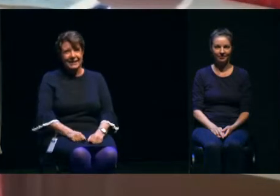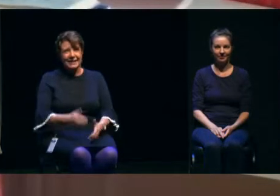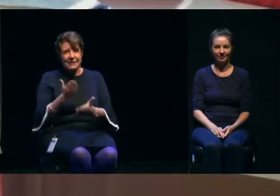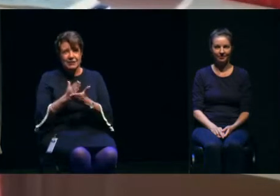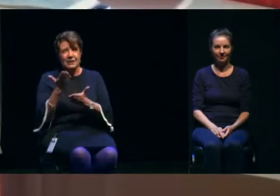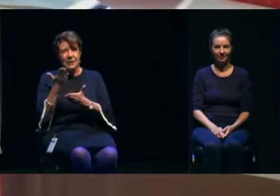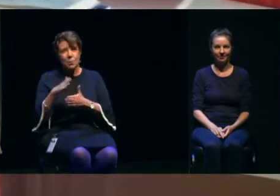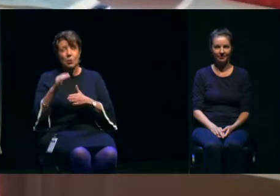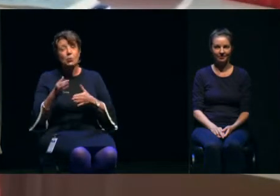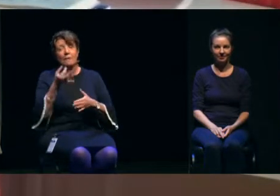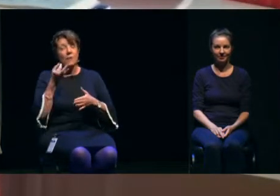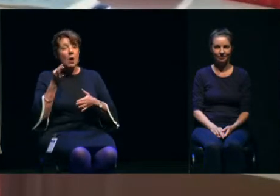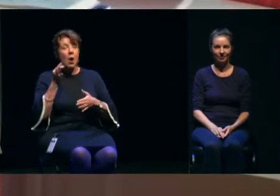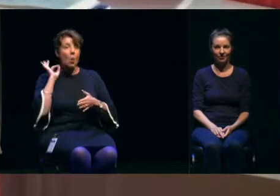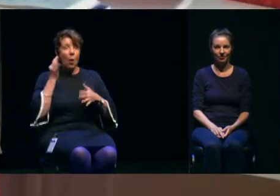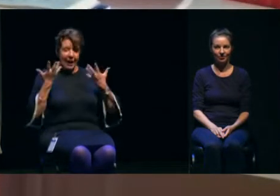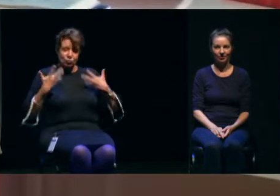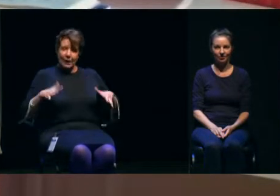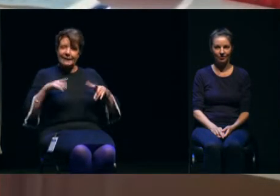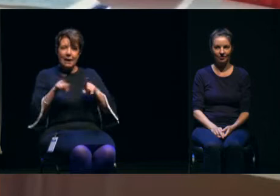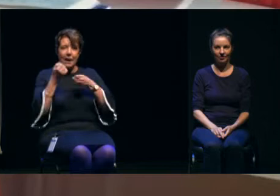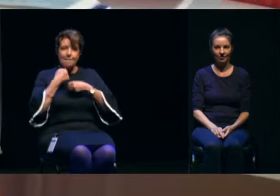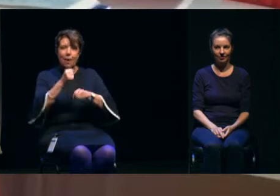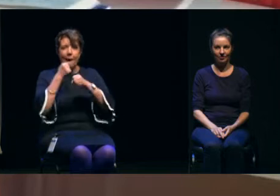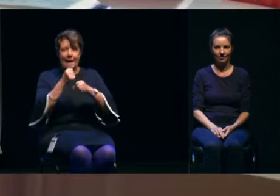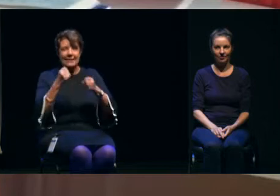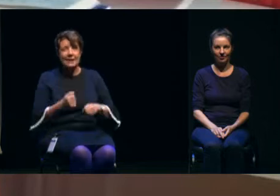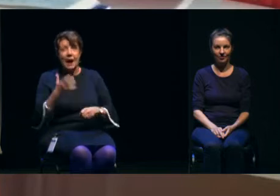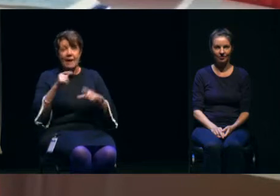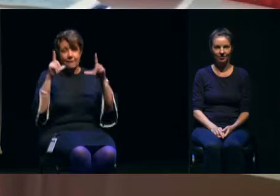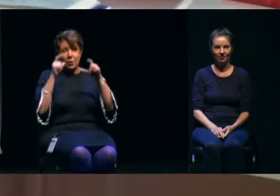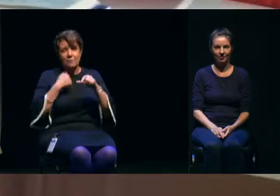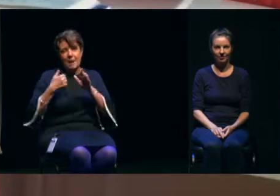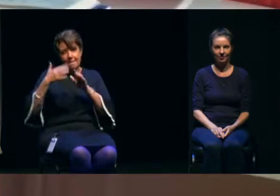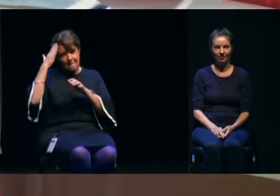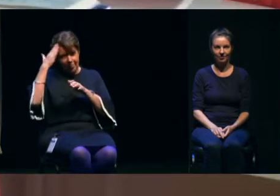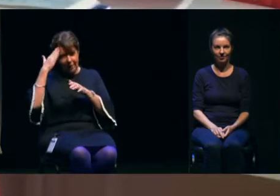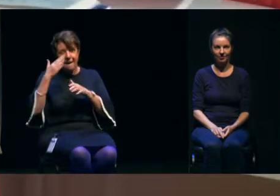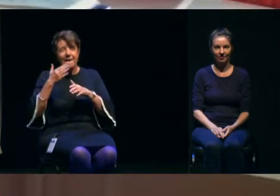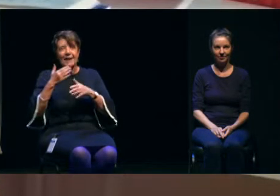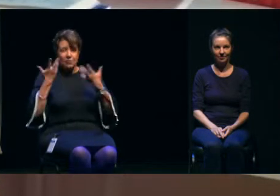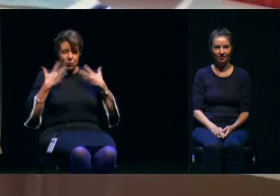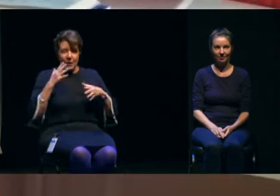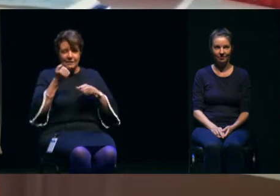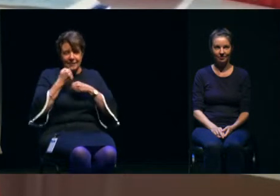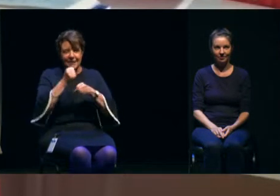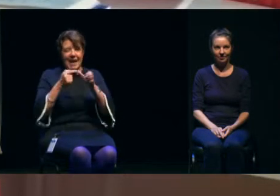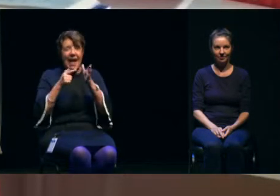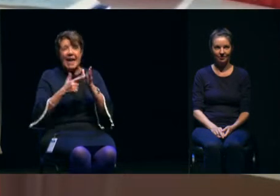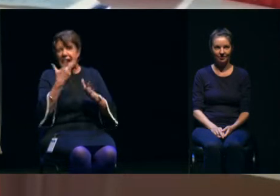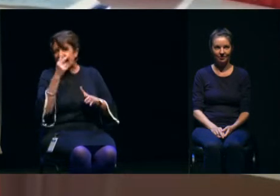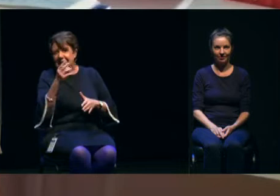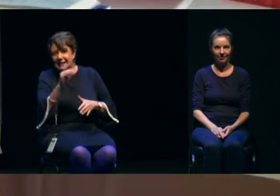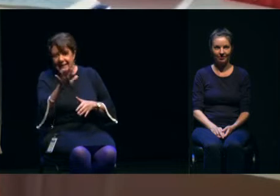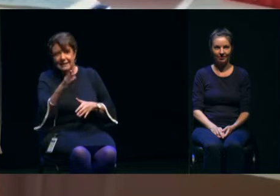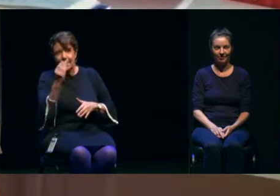a white dress. I mean, dressed like a bride. I have a picture of my mother dressed as a bride at 80-something. And she